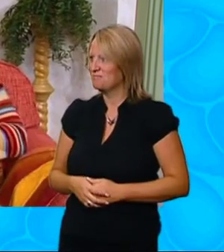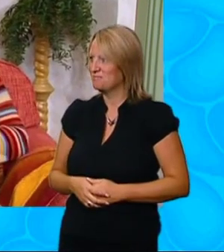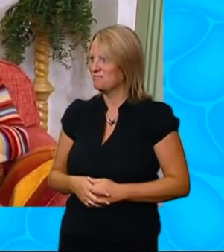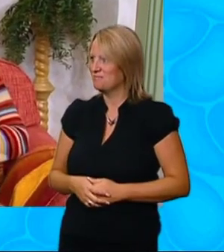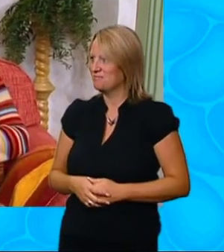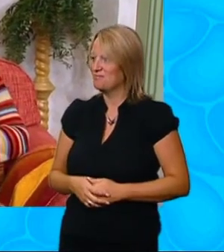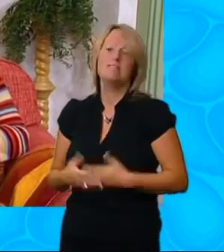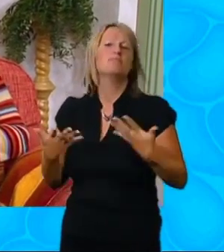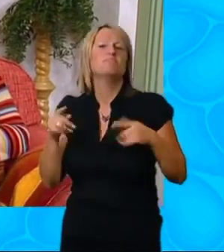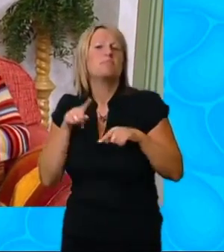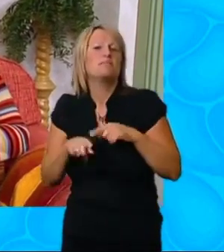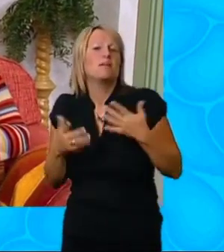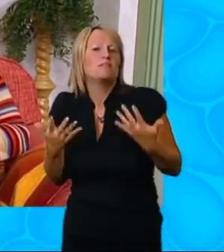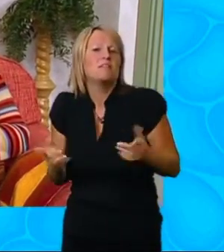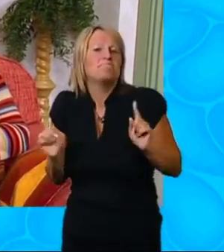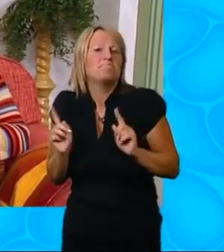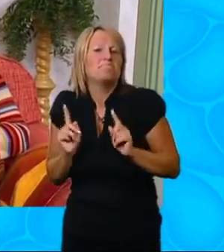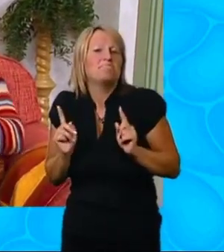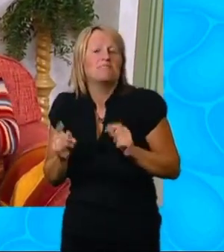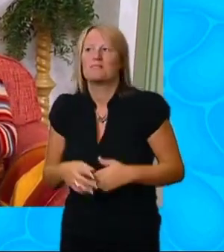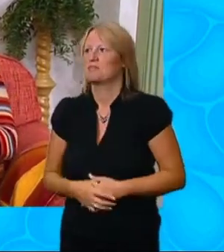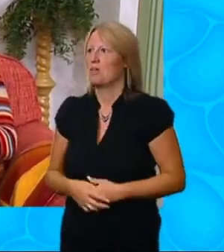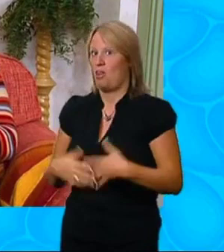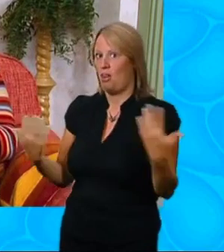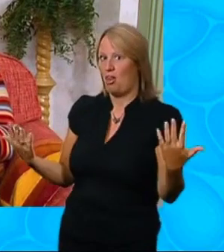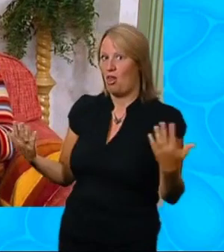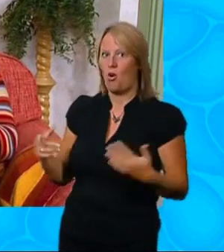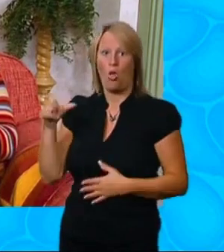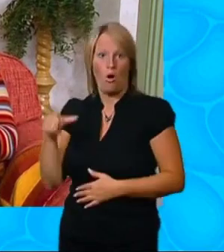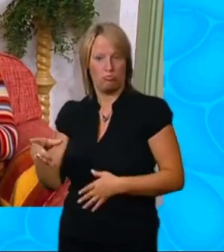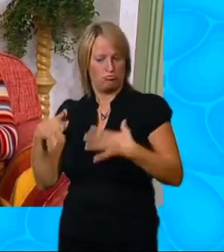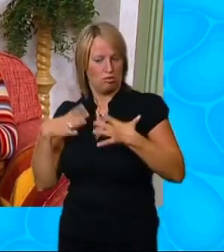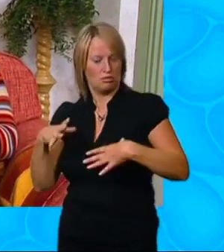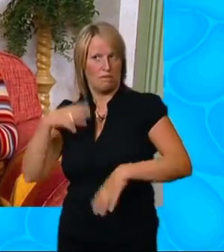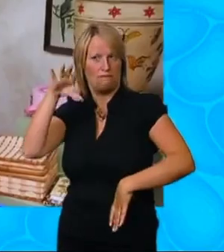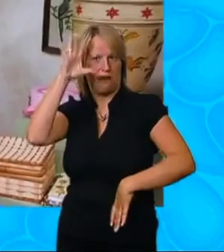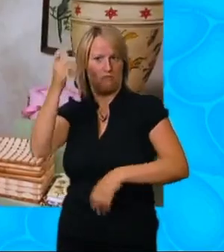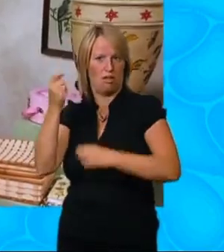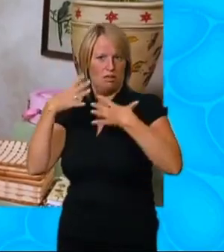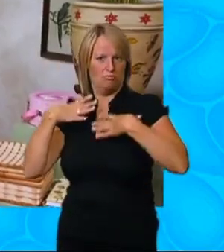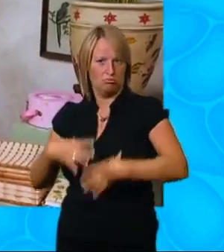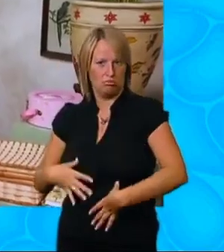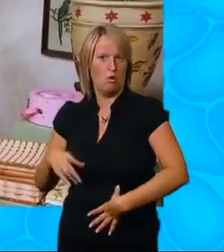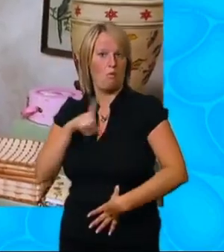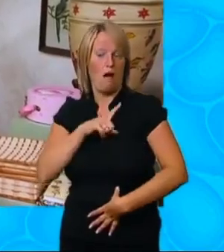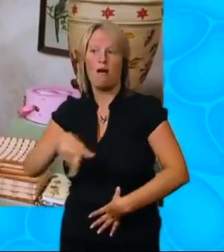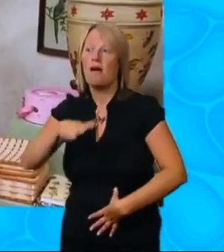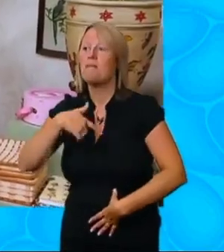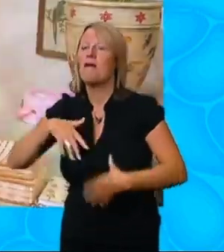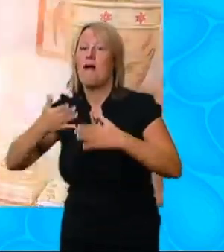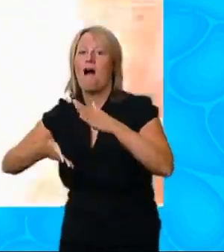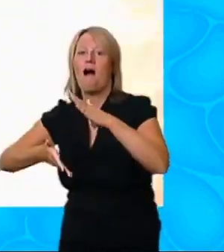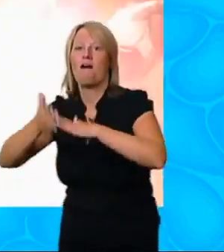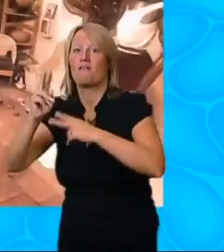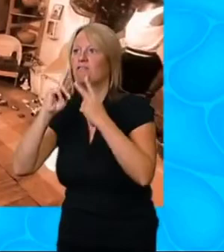But what was really special about today? Well, Claude was dressed up as a